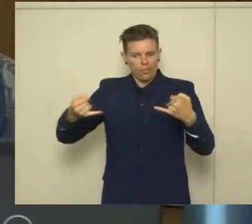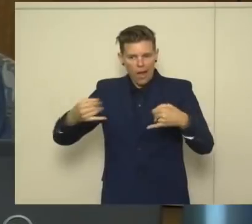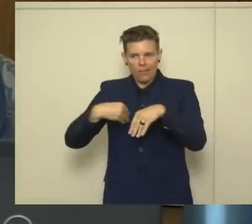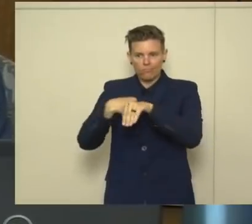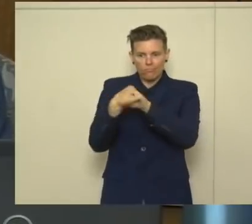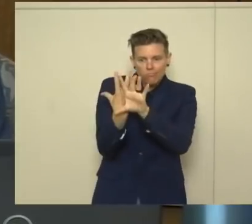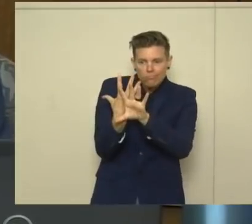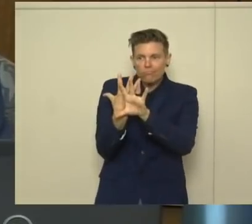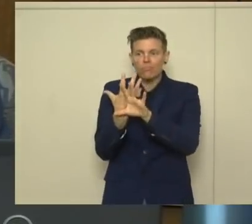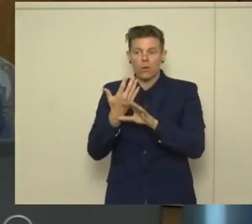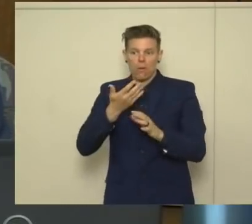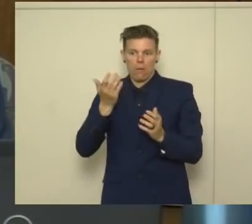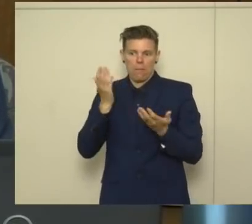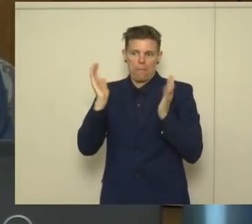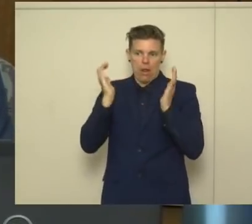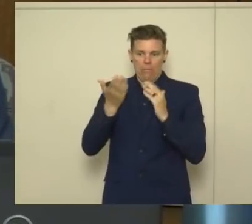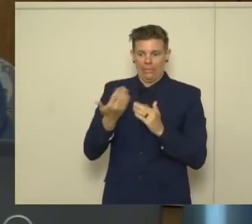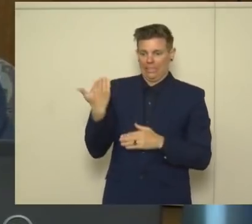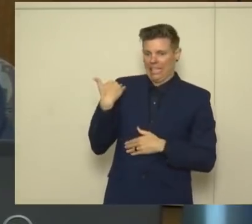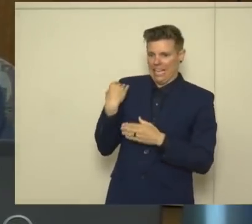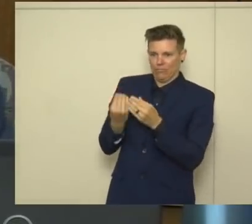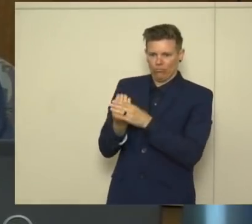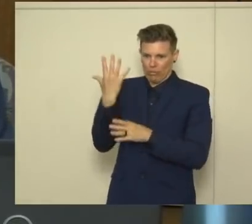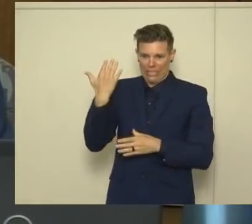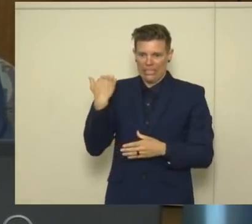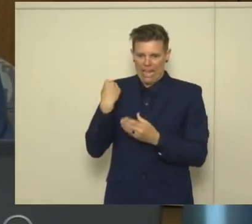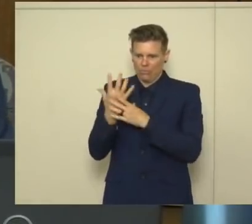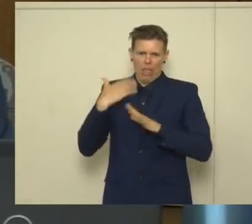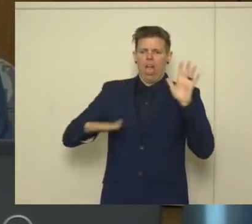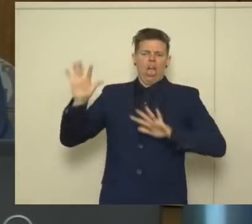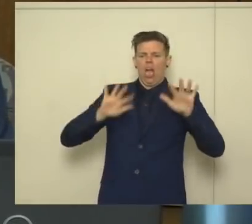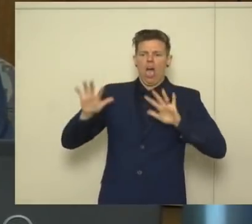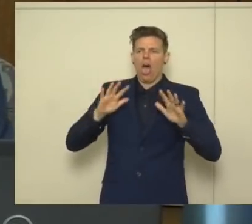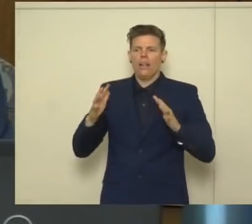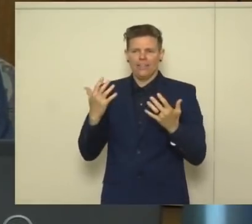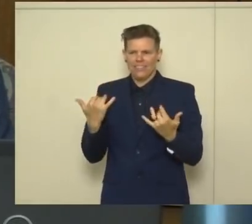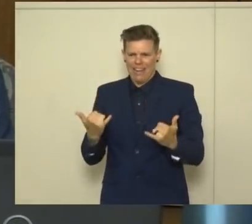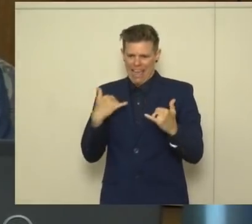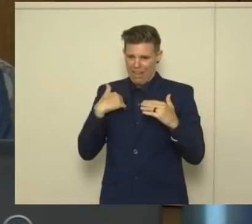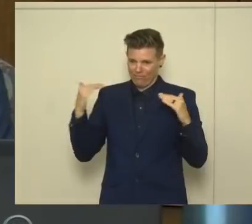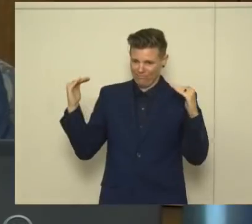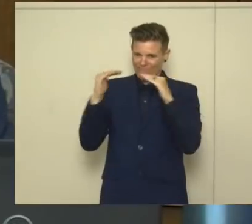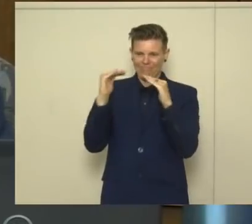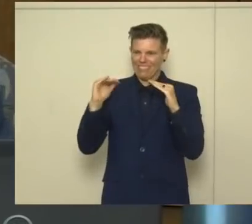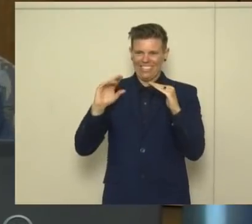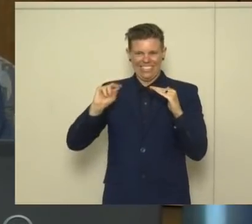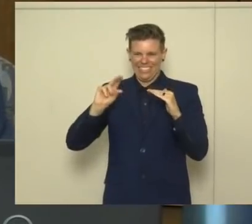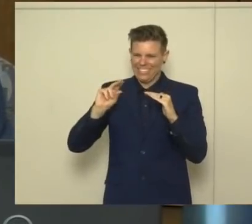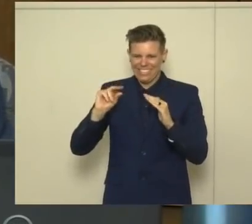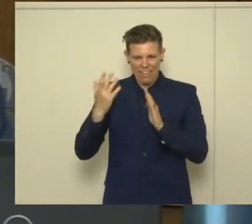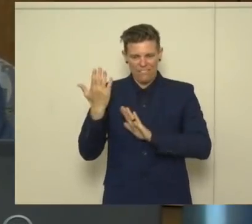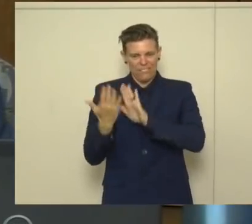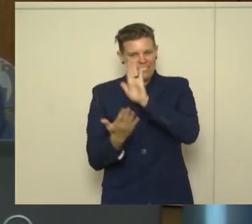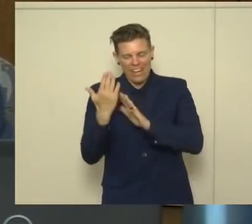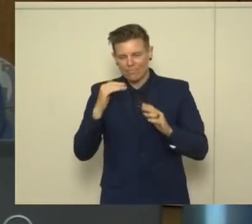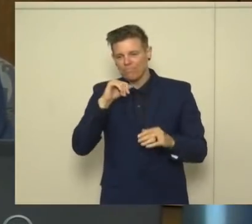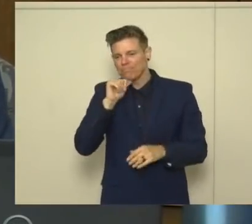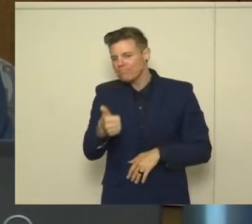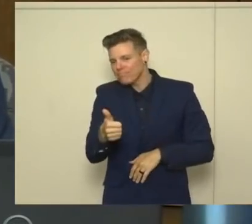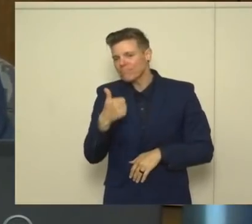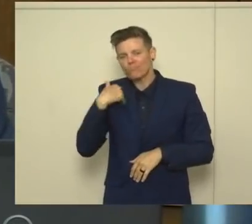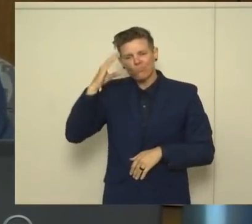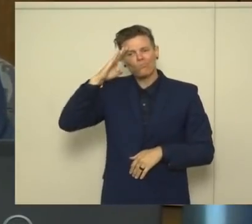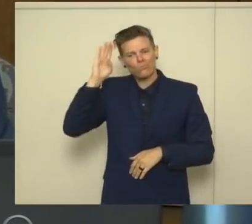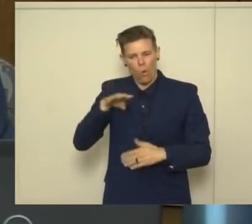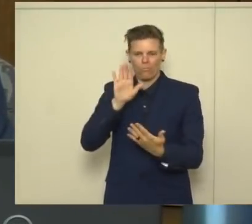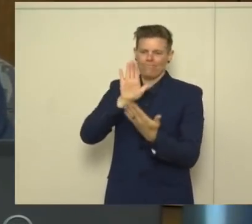substitute for in-person learning. So we have to maximize the amount of in-person learning that we can do safely across the state.